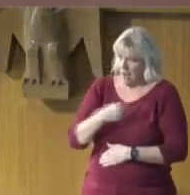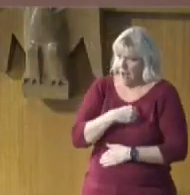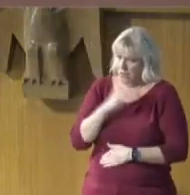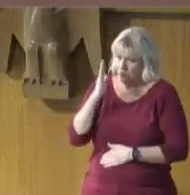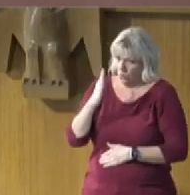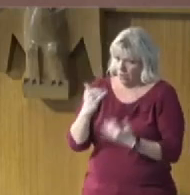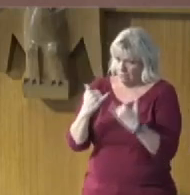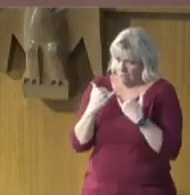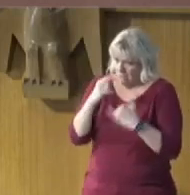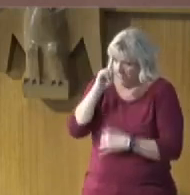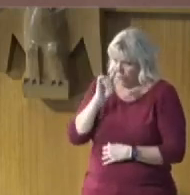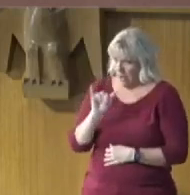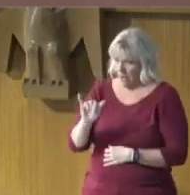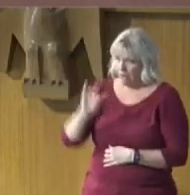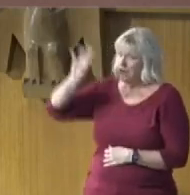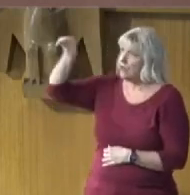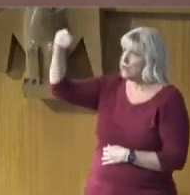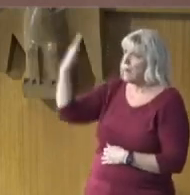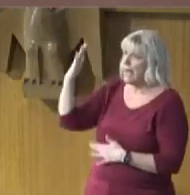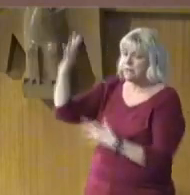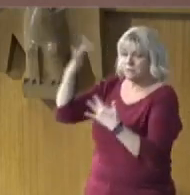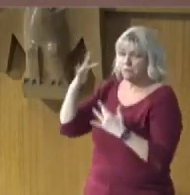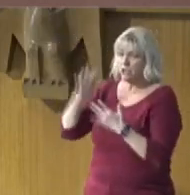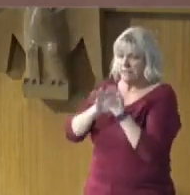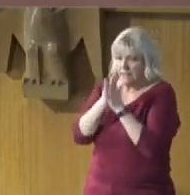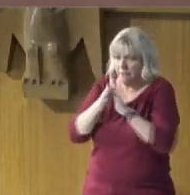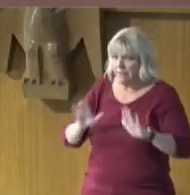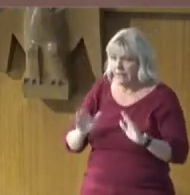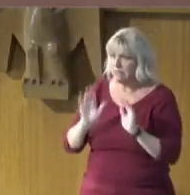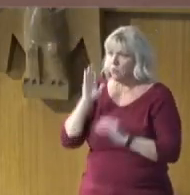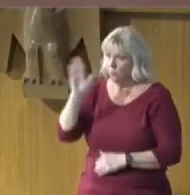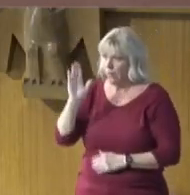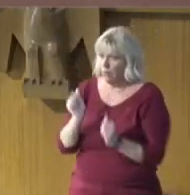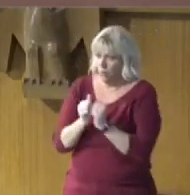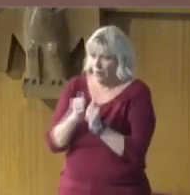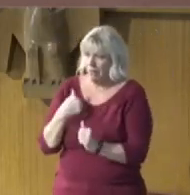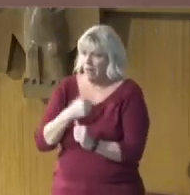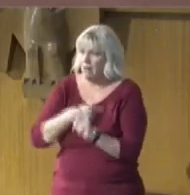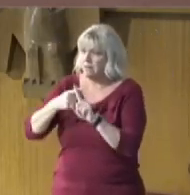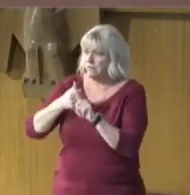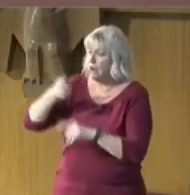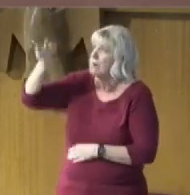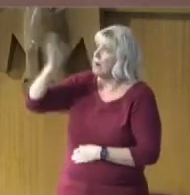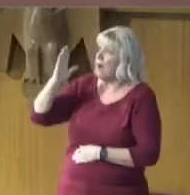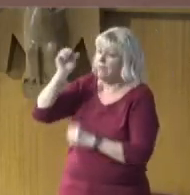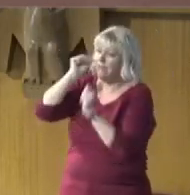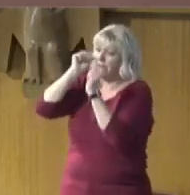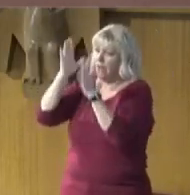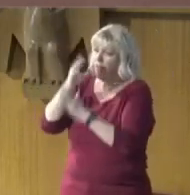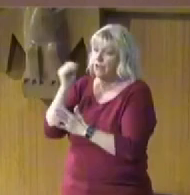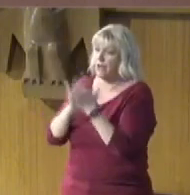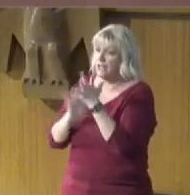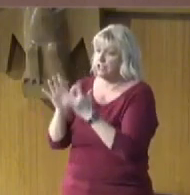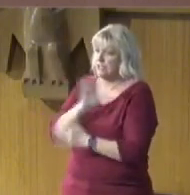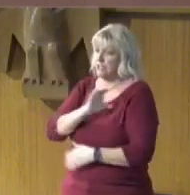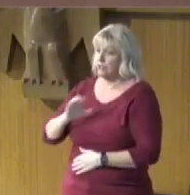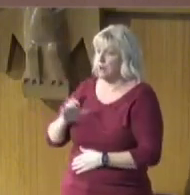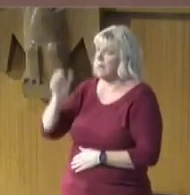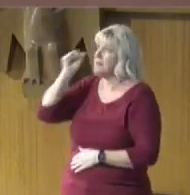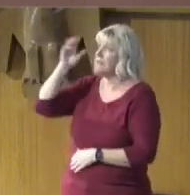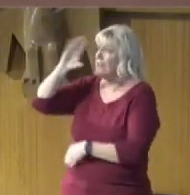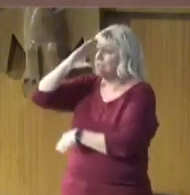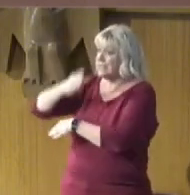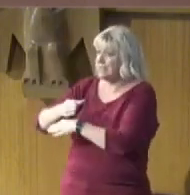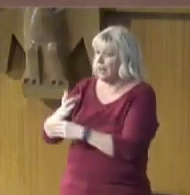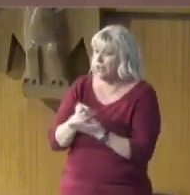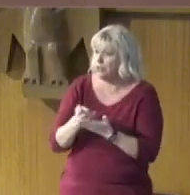forever, grace, mercy, and peace will be with us from God the Father and from Jesus Christ the Father's Son in truth and